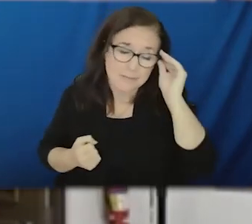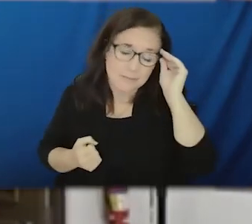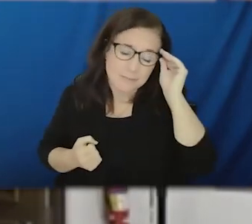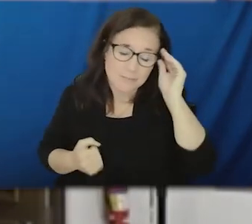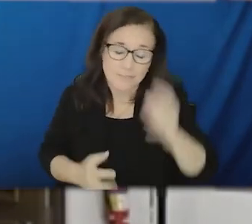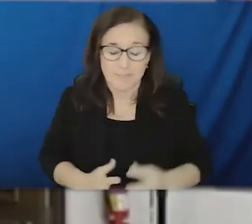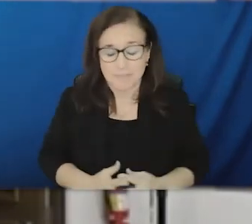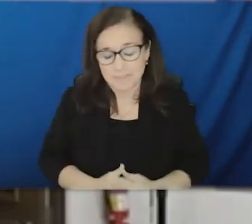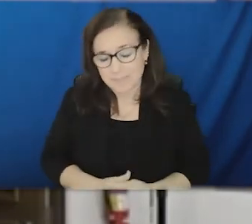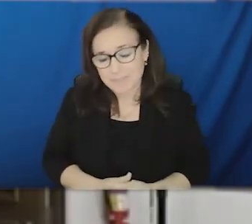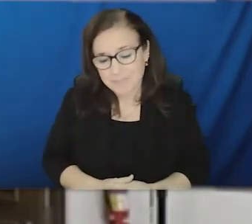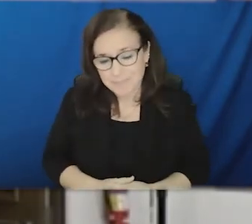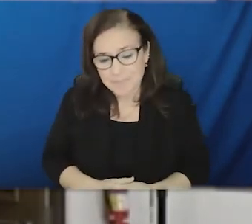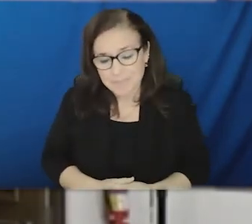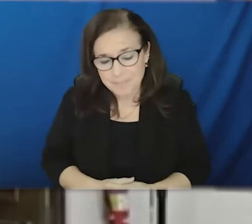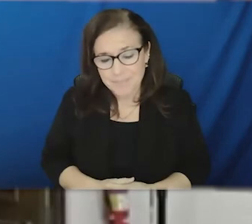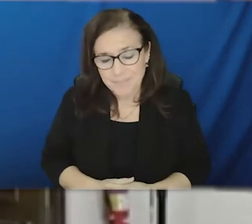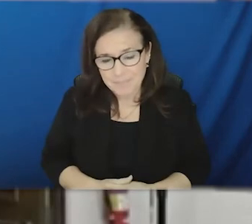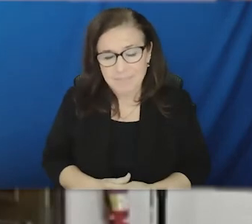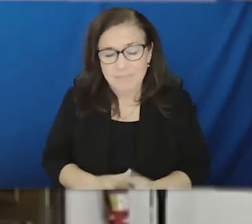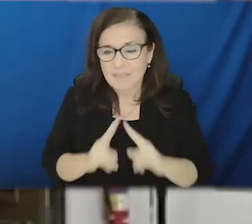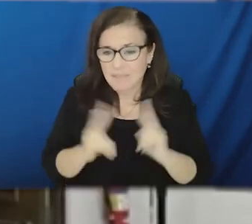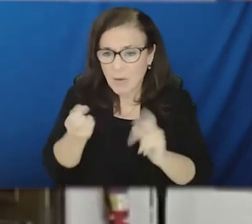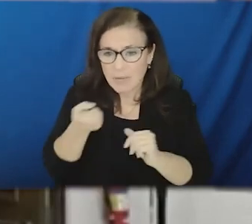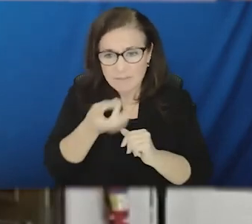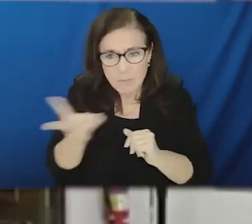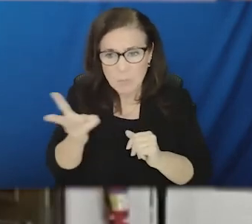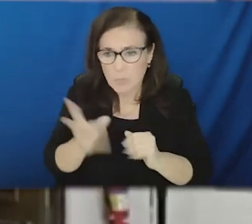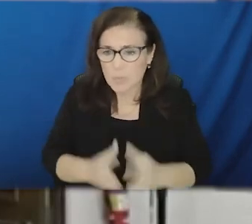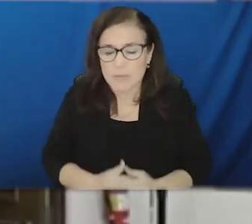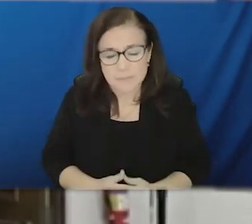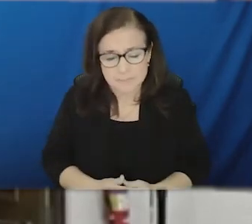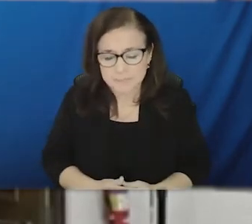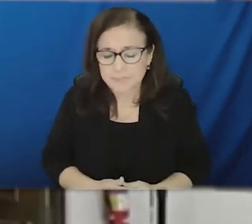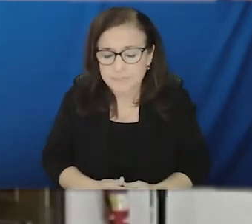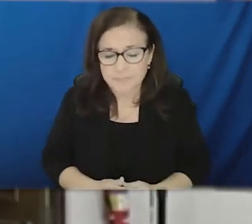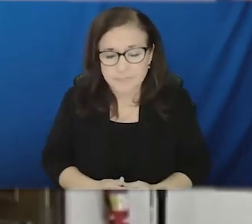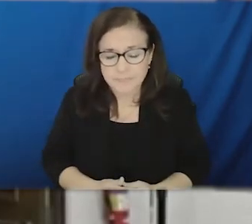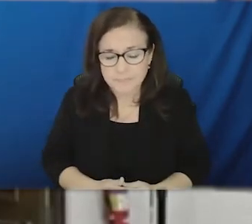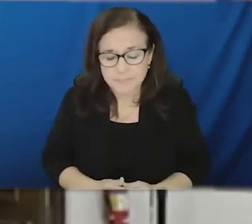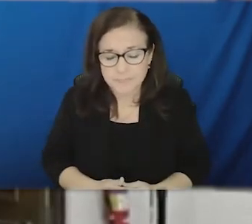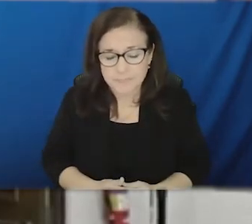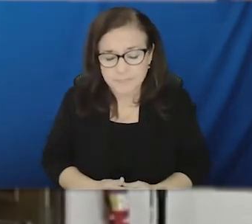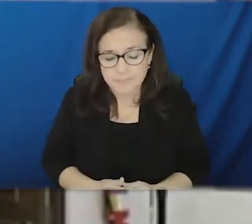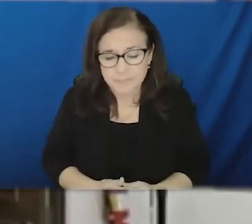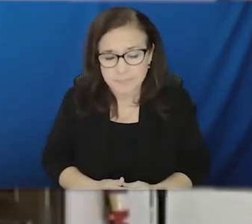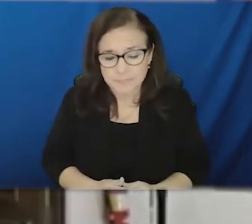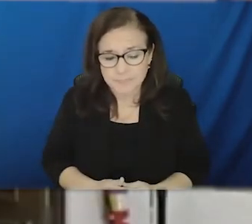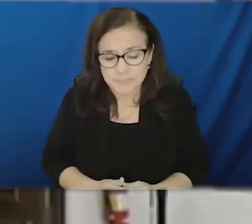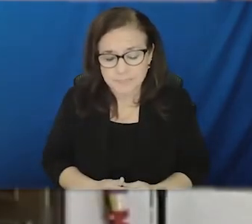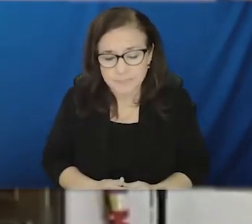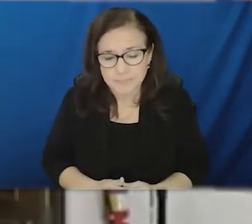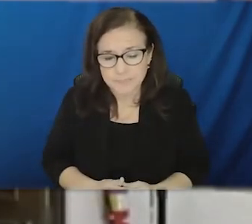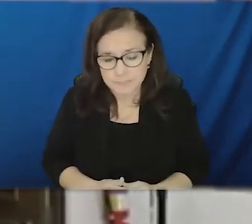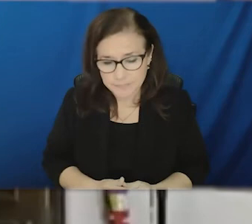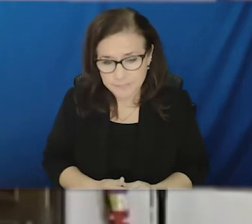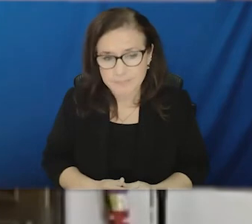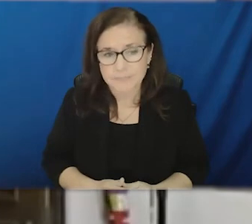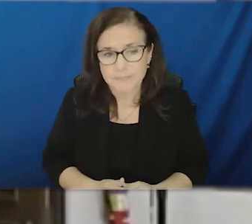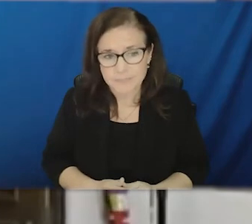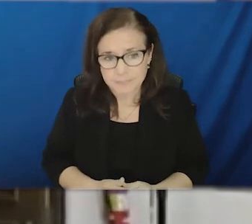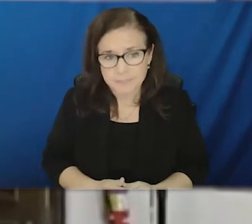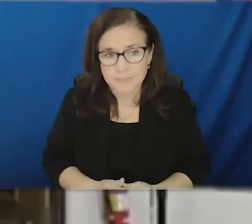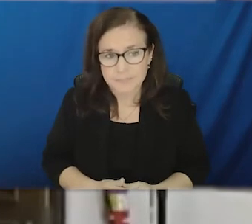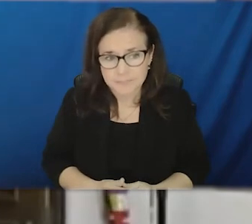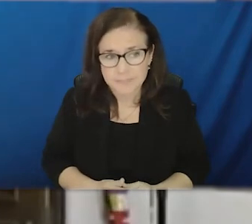actively involved in street gangs. And so that having been said, we